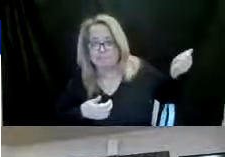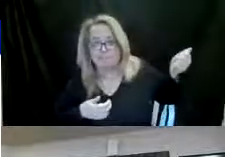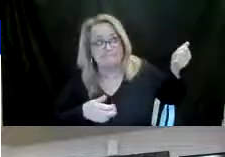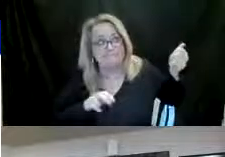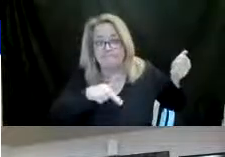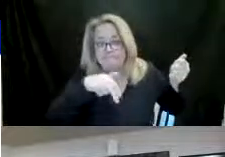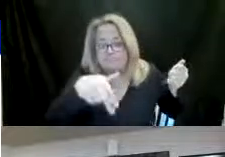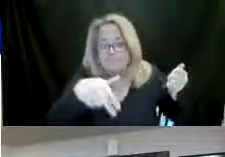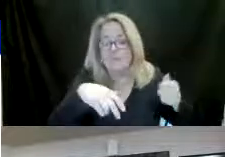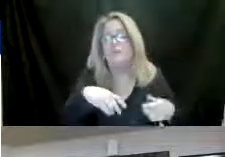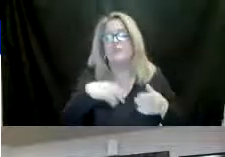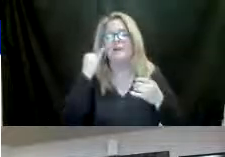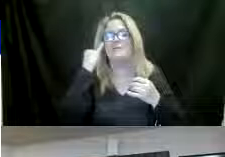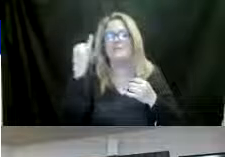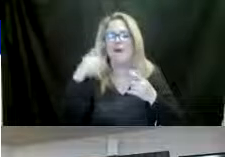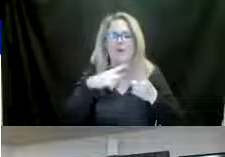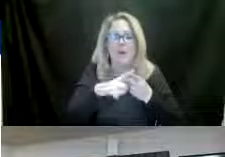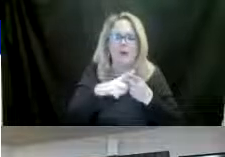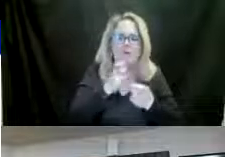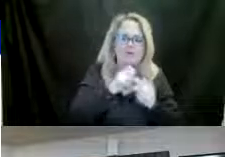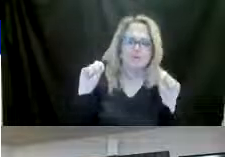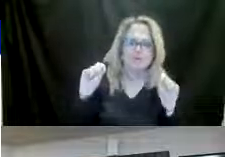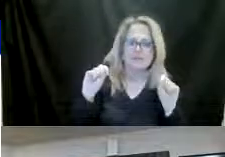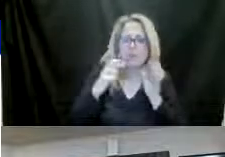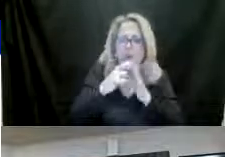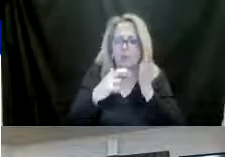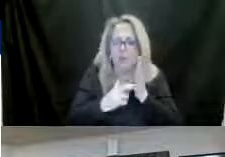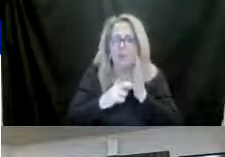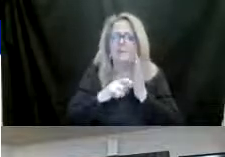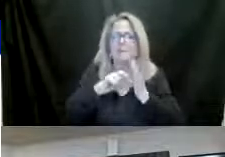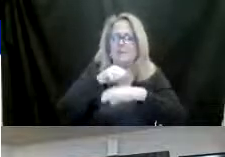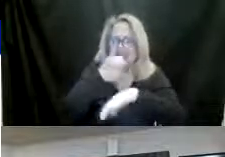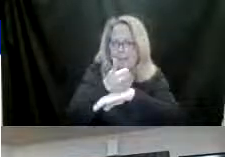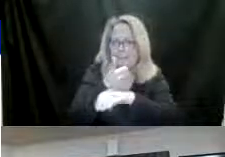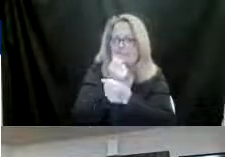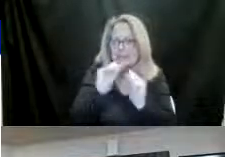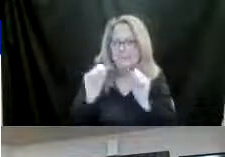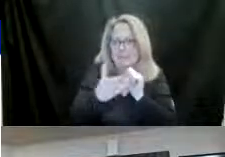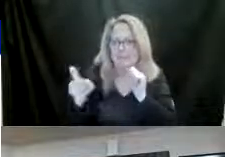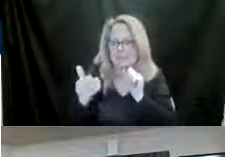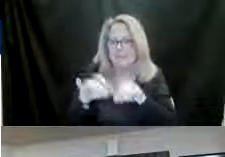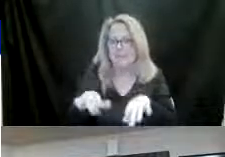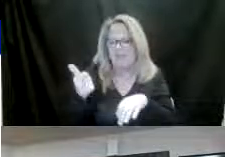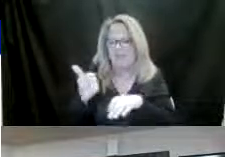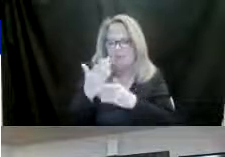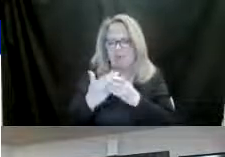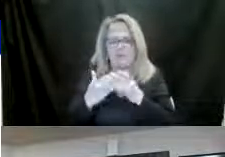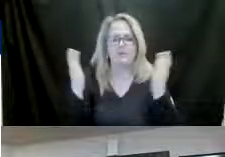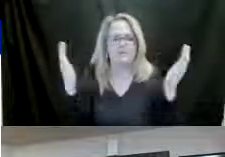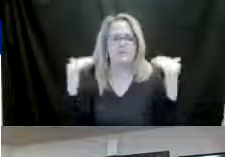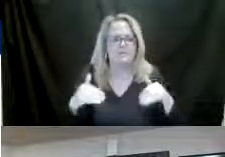and rules and setting parameters for children is another important part of this. Then familiar surroundings